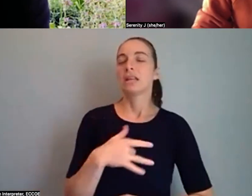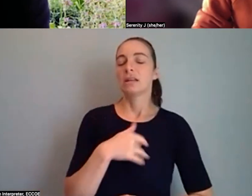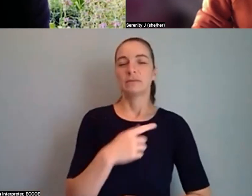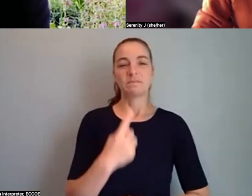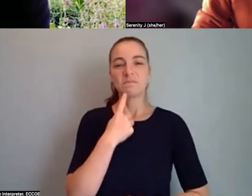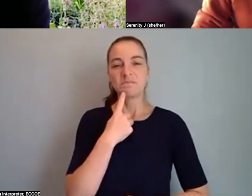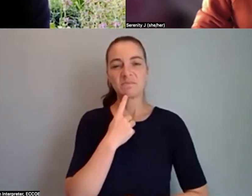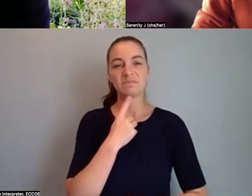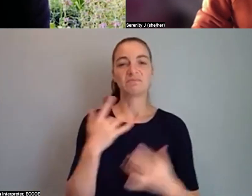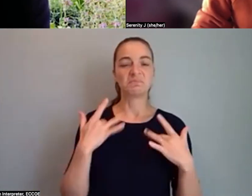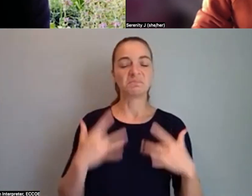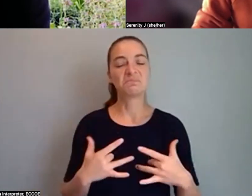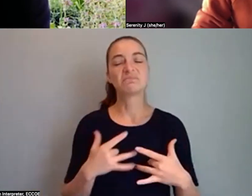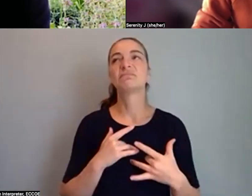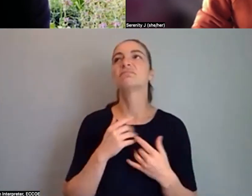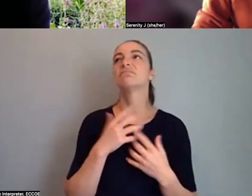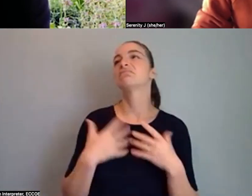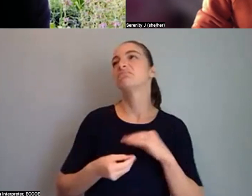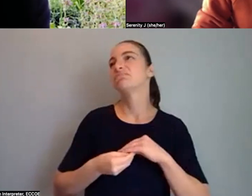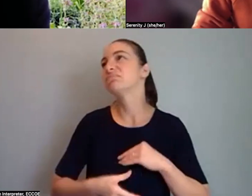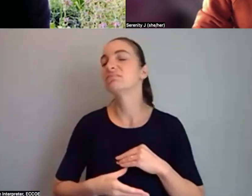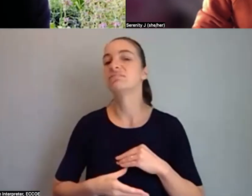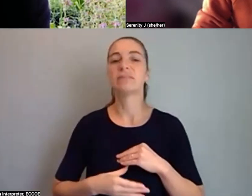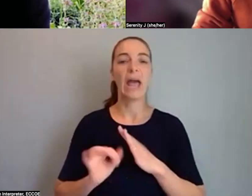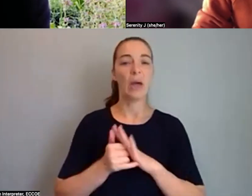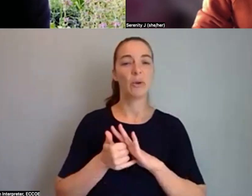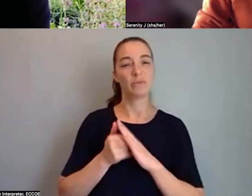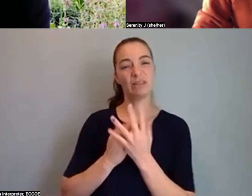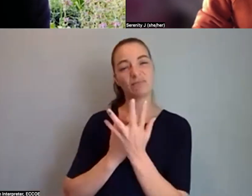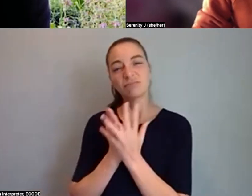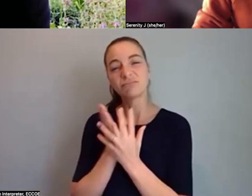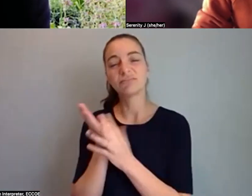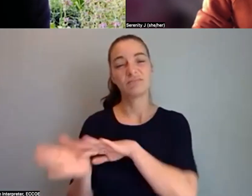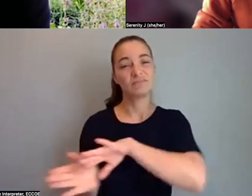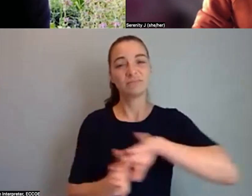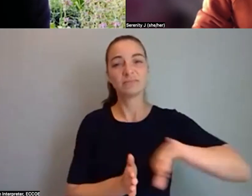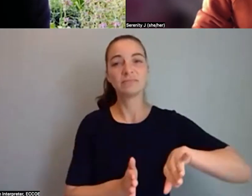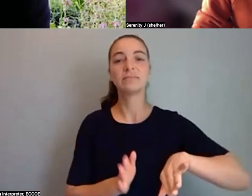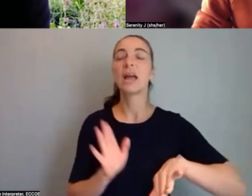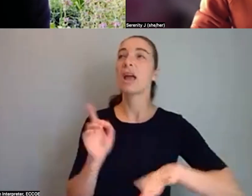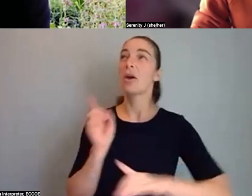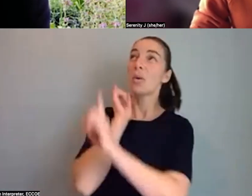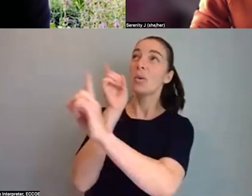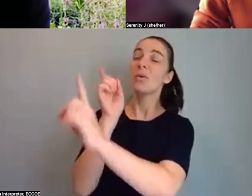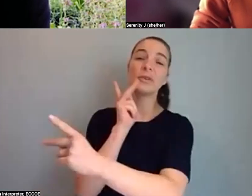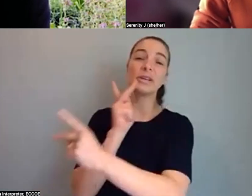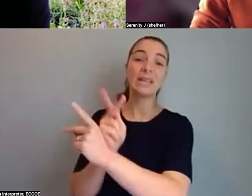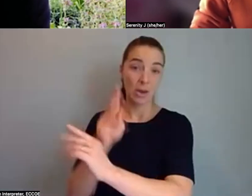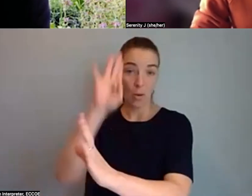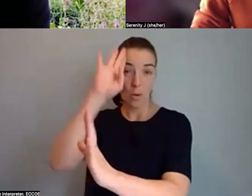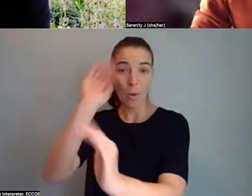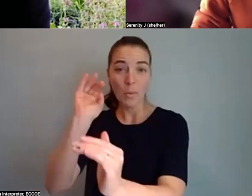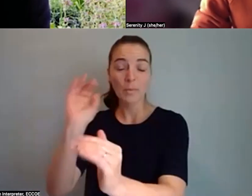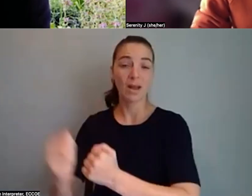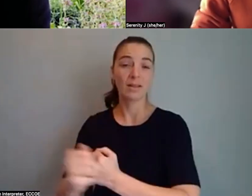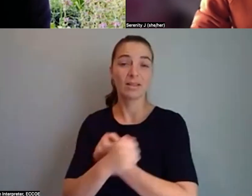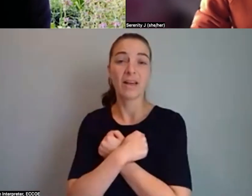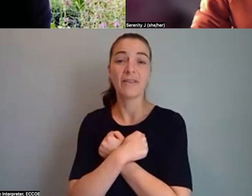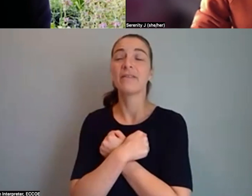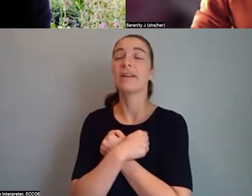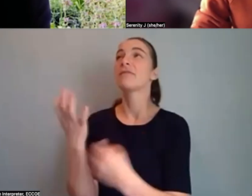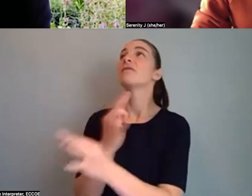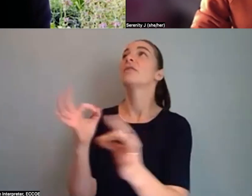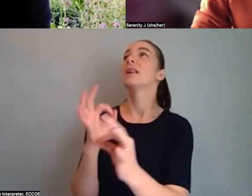hope, and an all-encompassing dream of freedom, especially in these rough times? In this spirit of fighting, surviving,